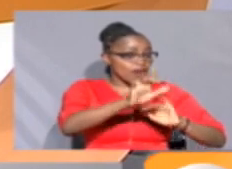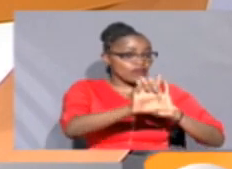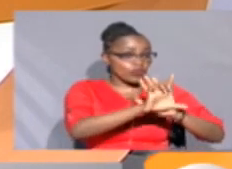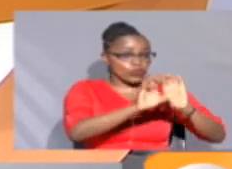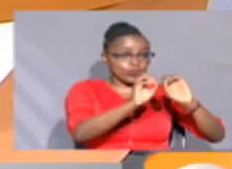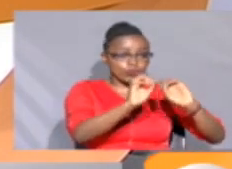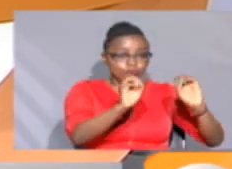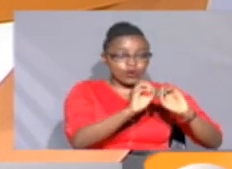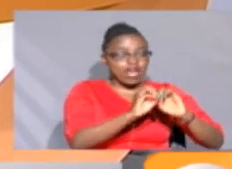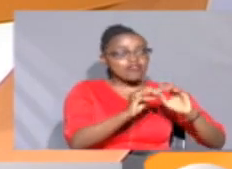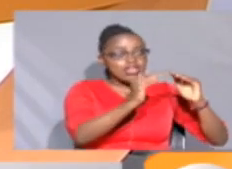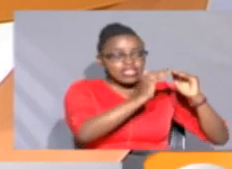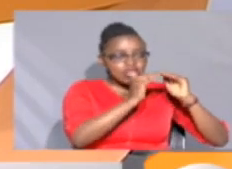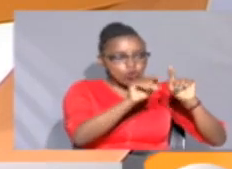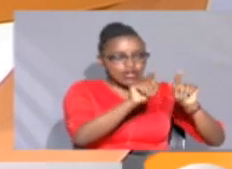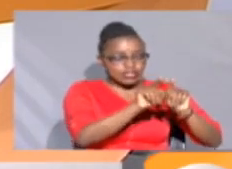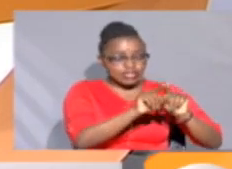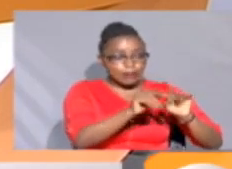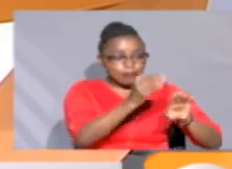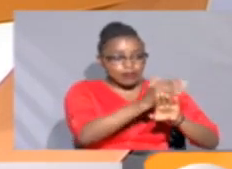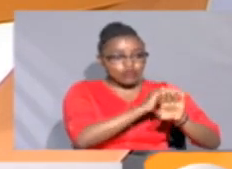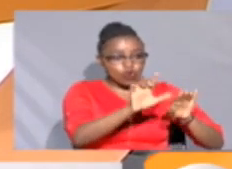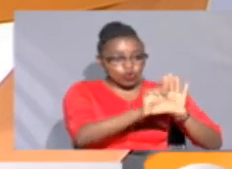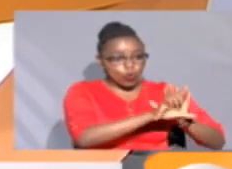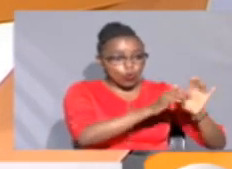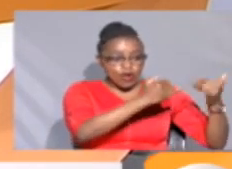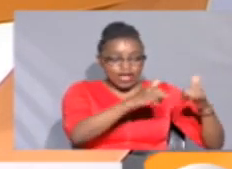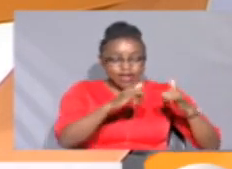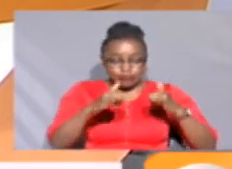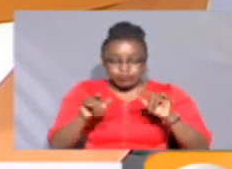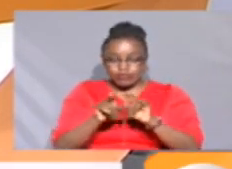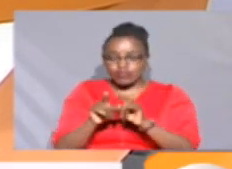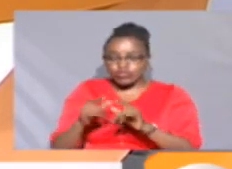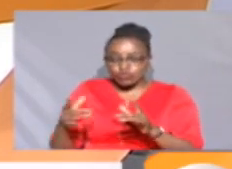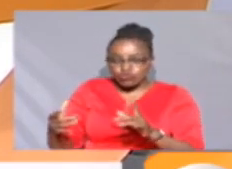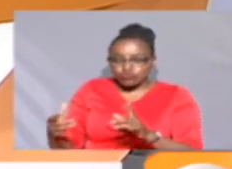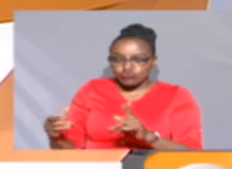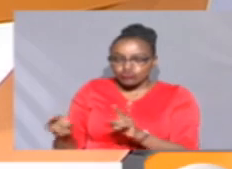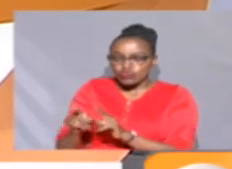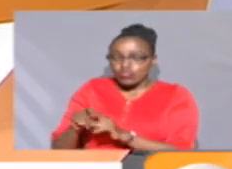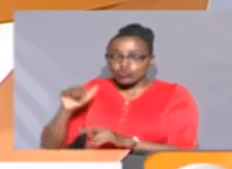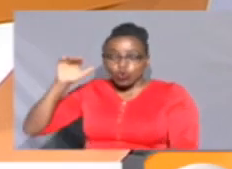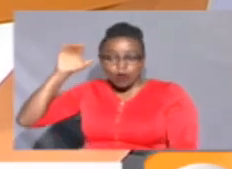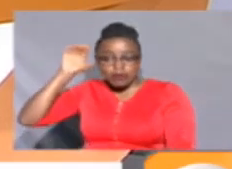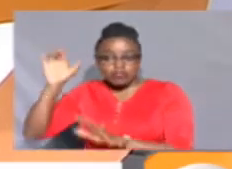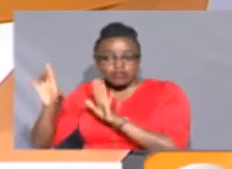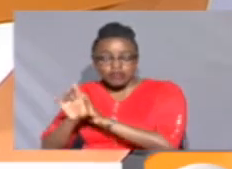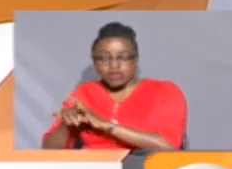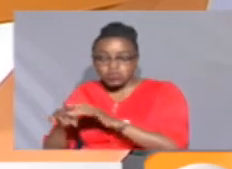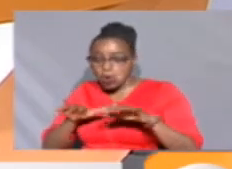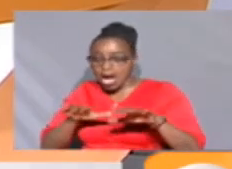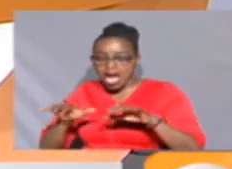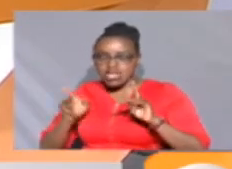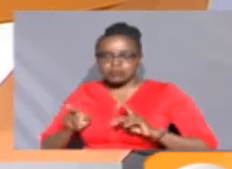is equality before the law, but we also enforce the law to secure obedience to the law.